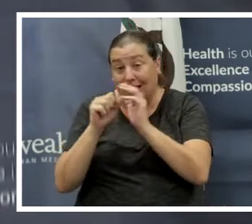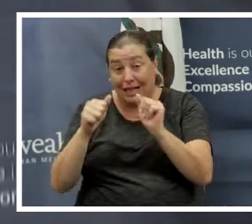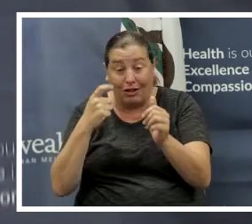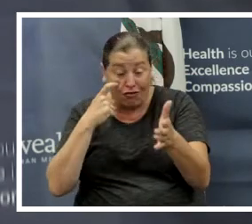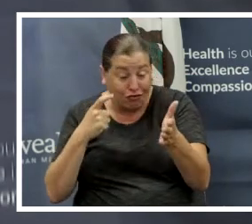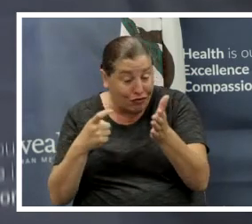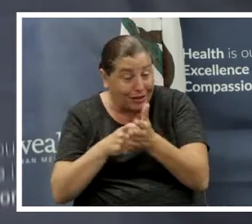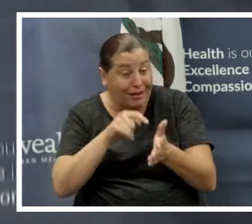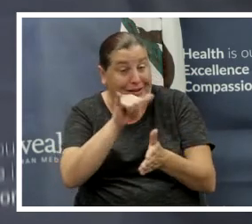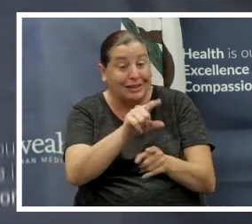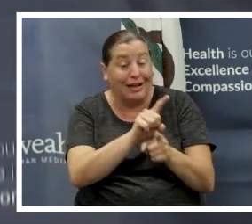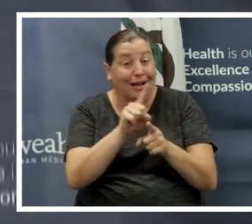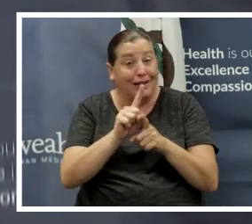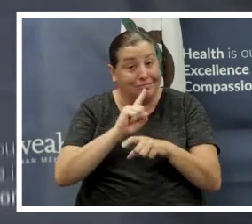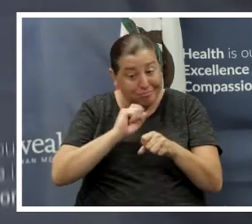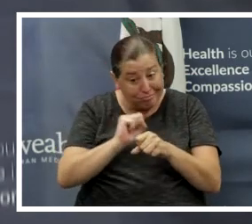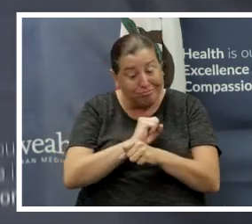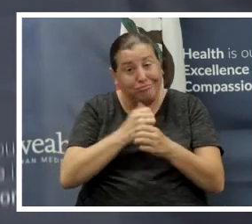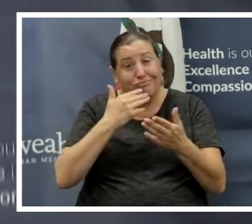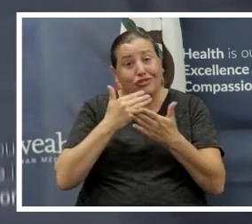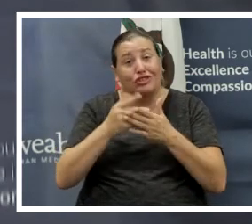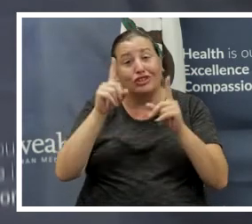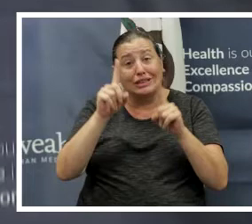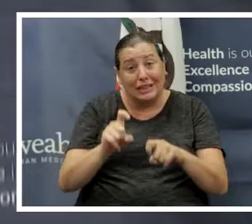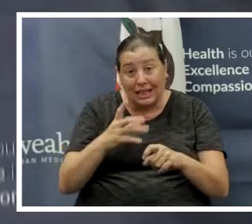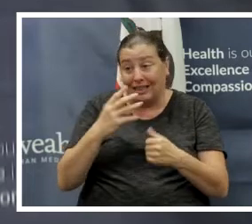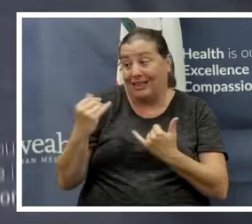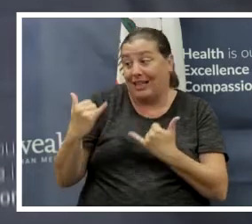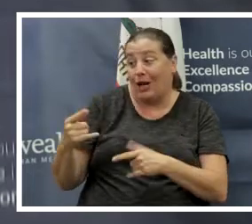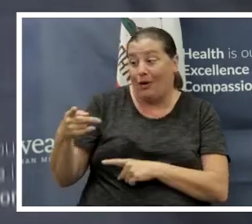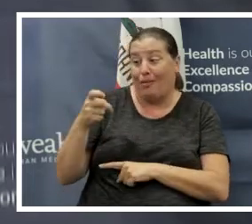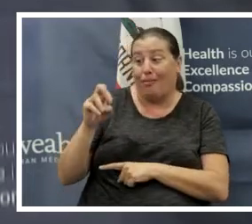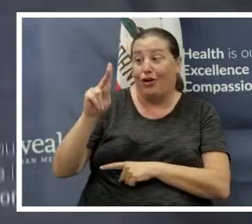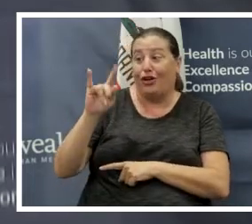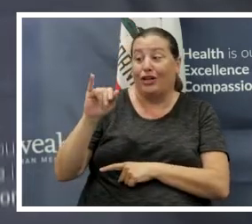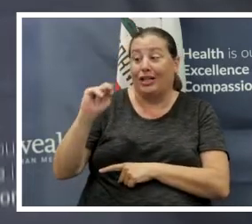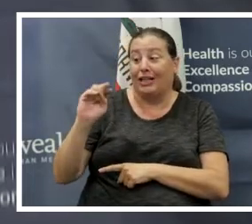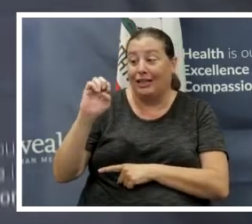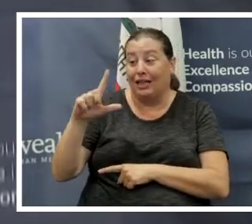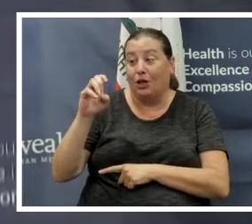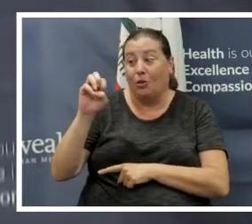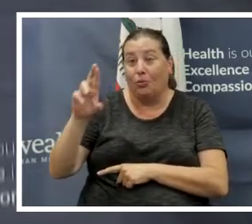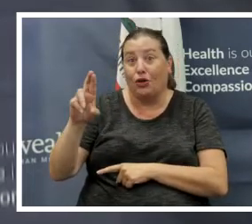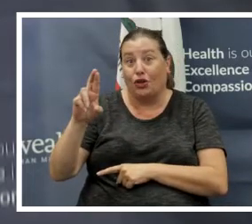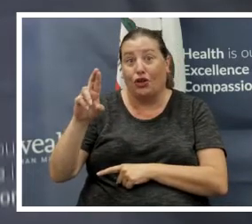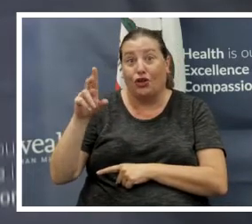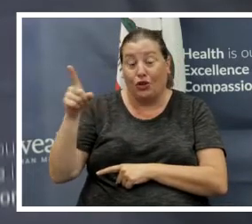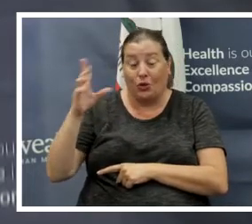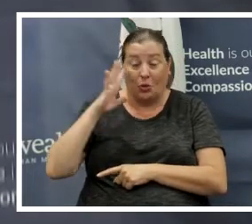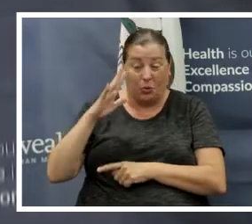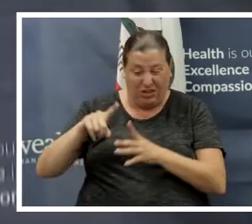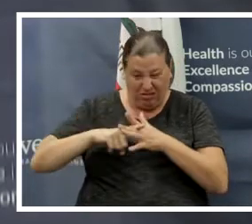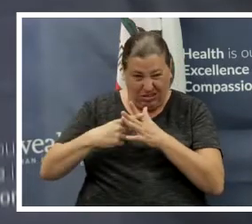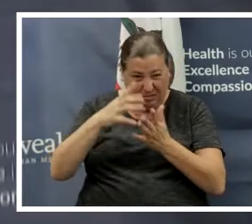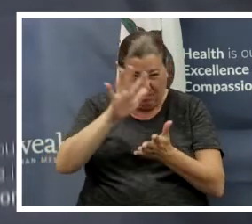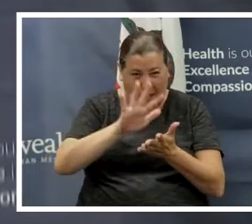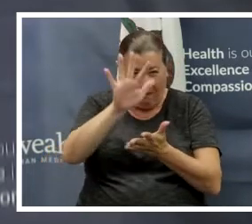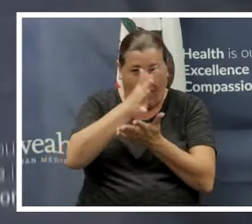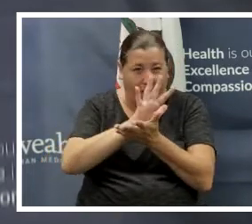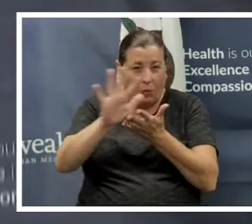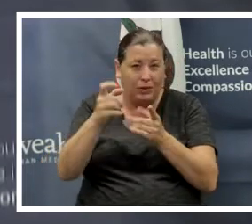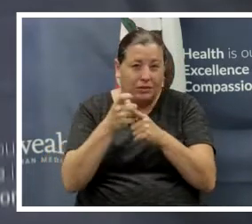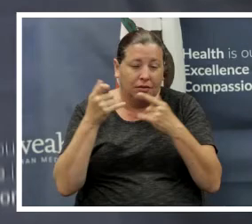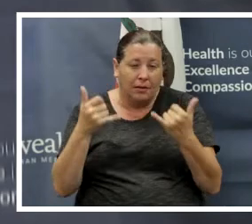legitimate test, but then also the PerkinElmer platform, that will roll out in probably about 5 weeks from now, and we